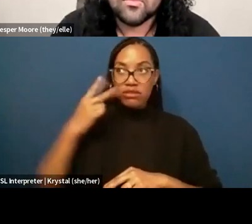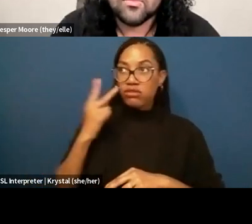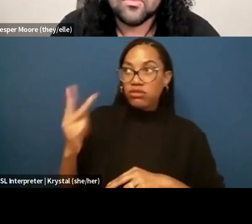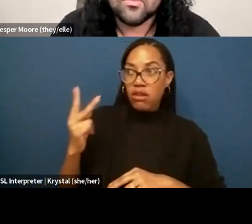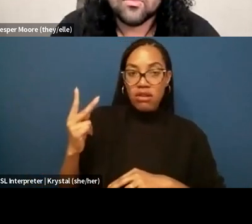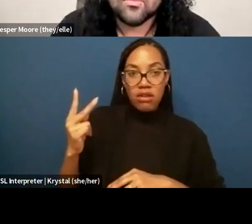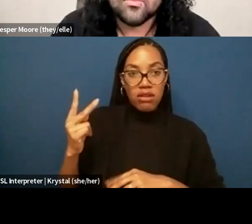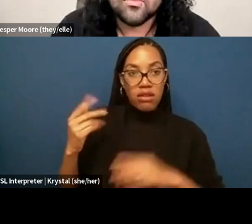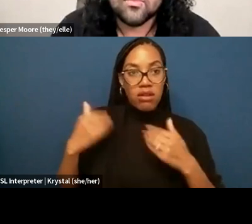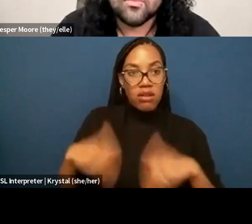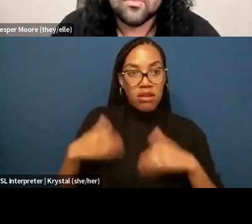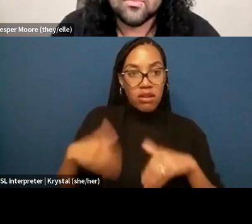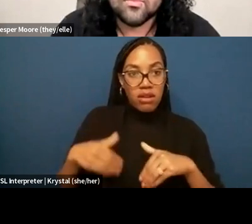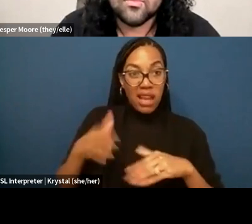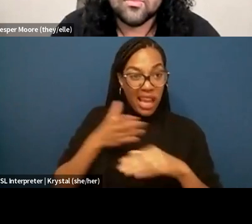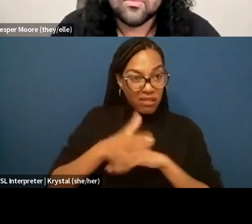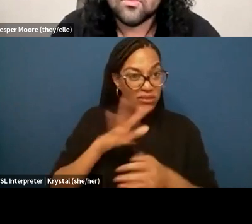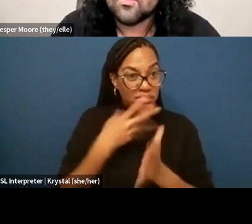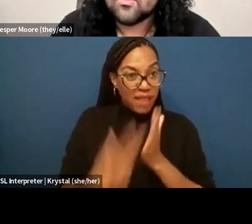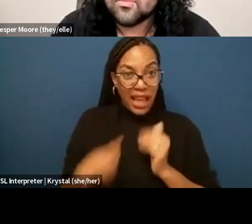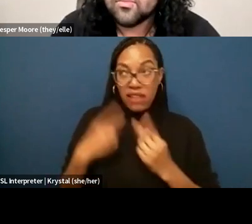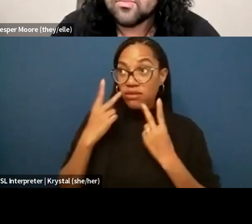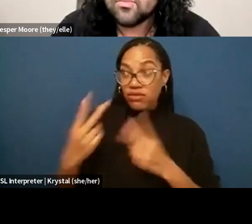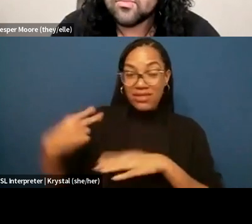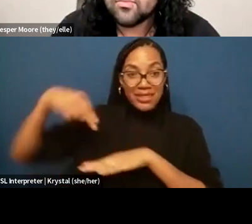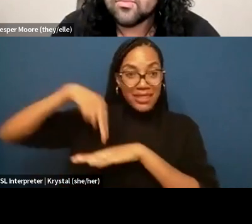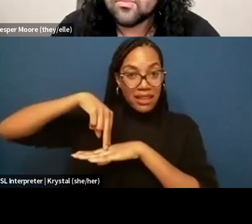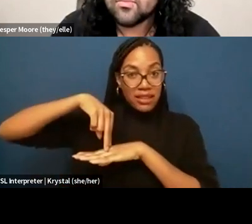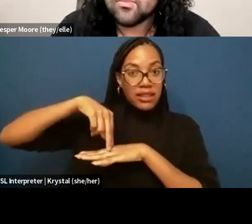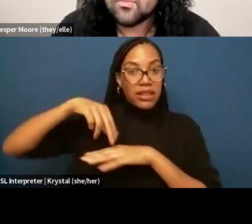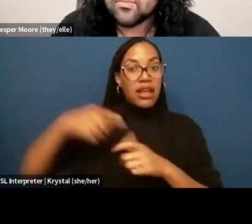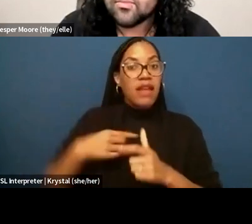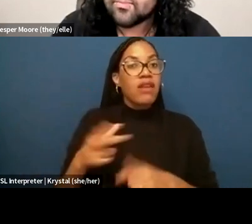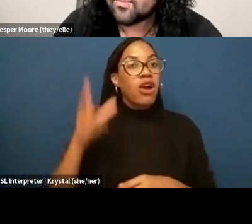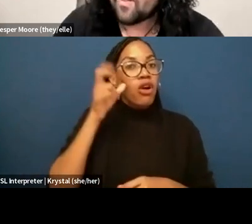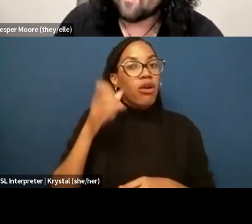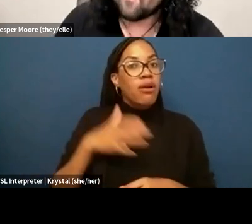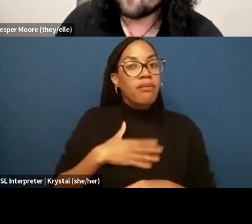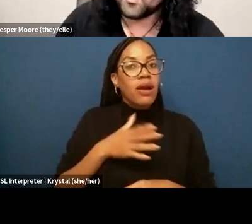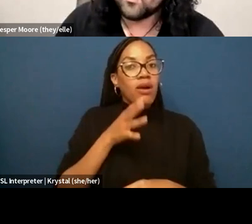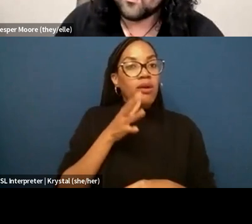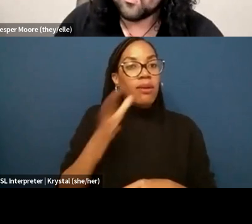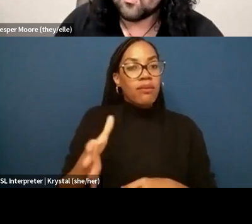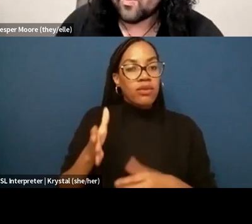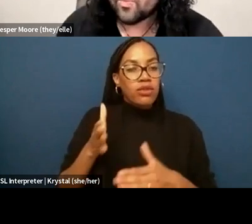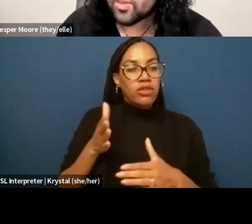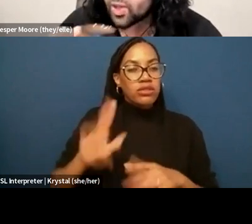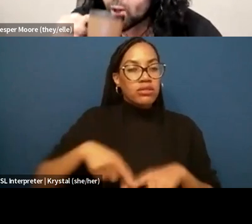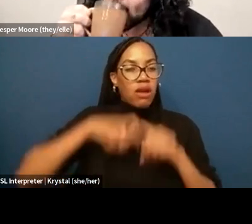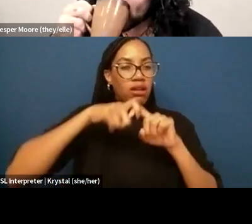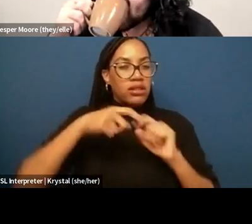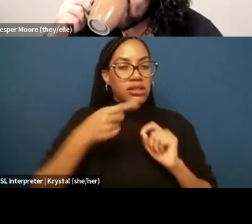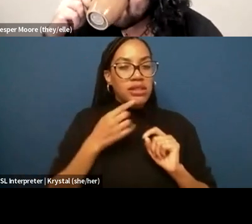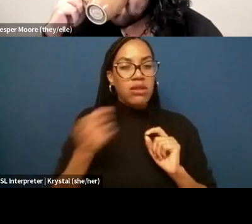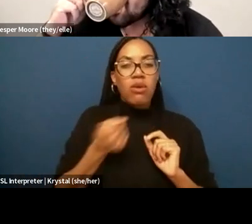entirely transfixed until I heard my grandmother interrupt herself. And she said, "Hang on a minute,